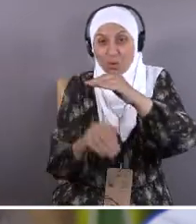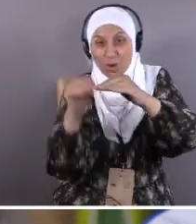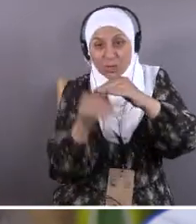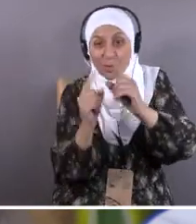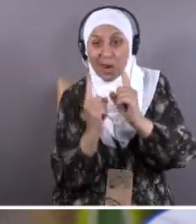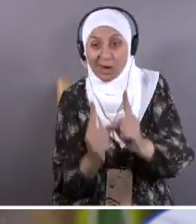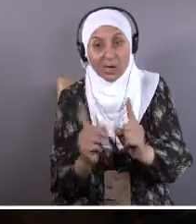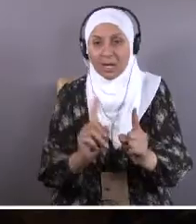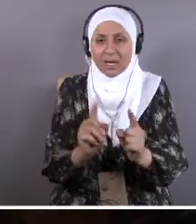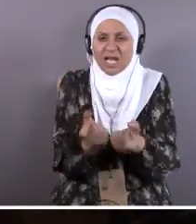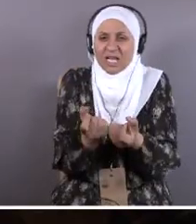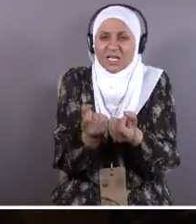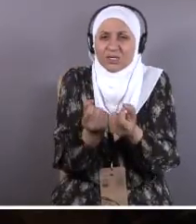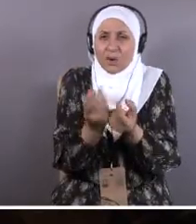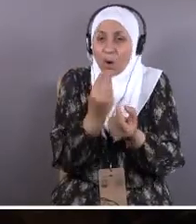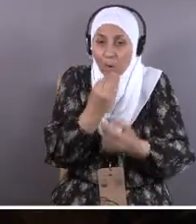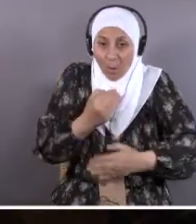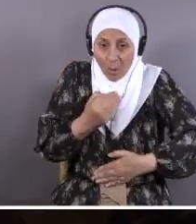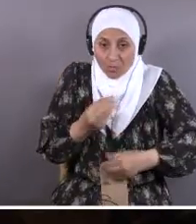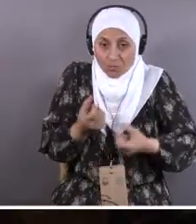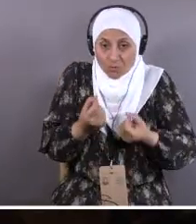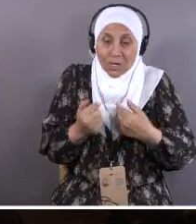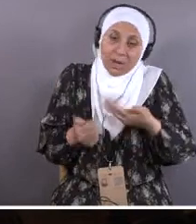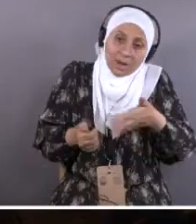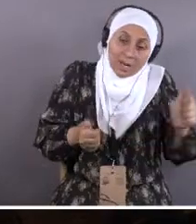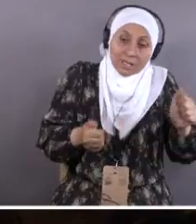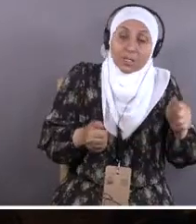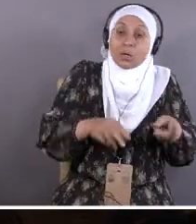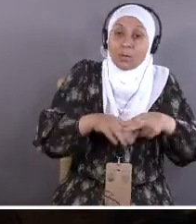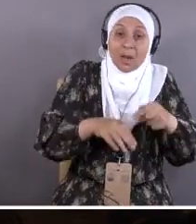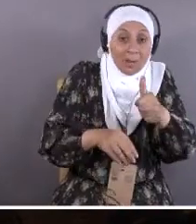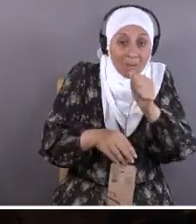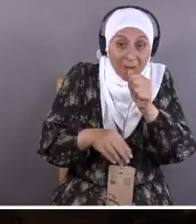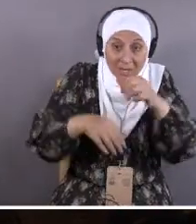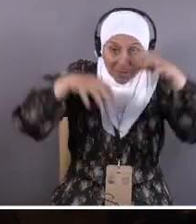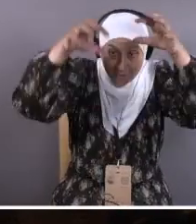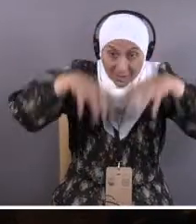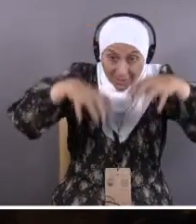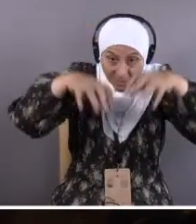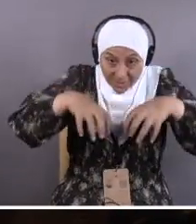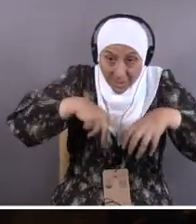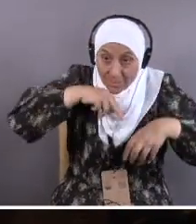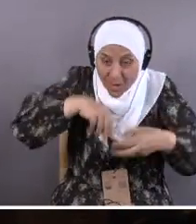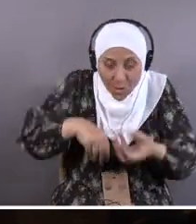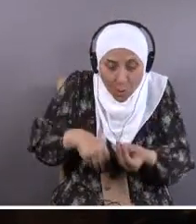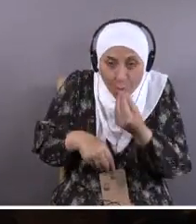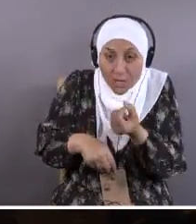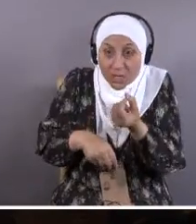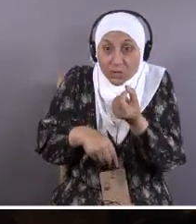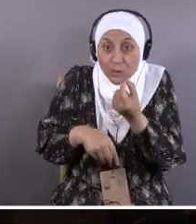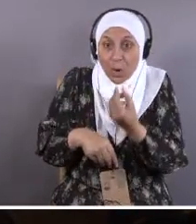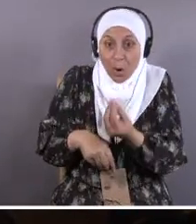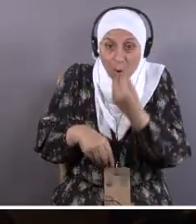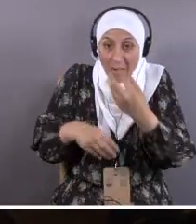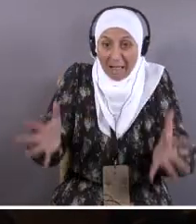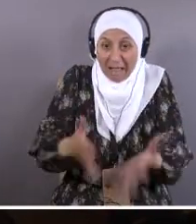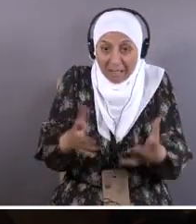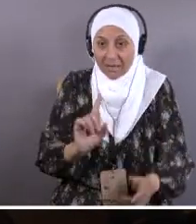we try to use that water. So